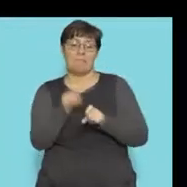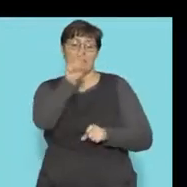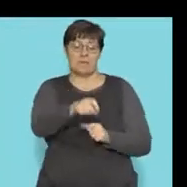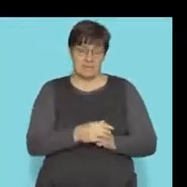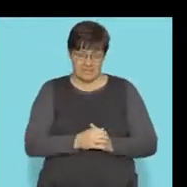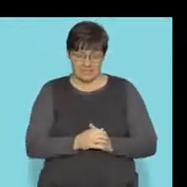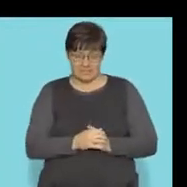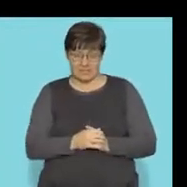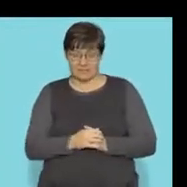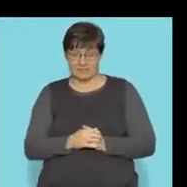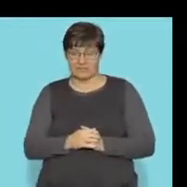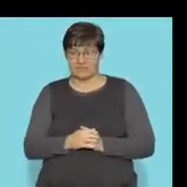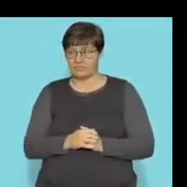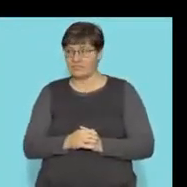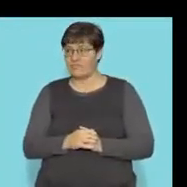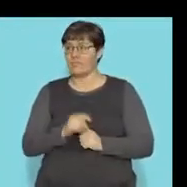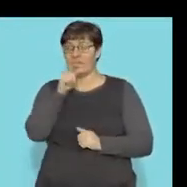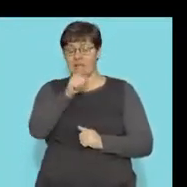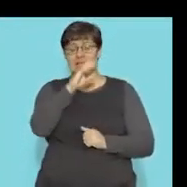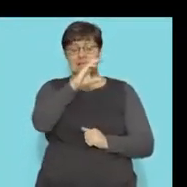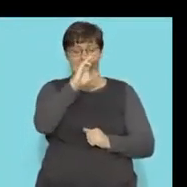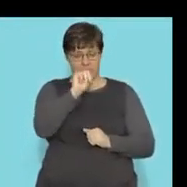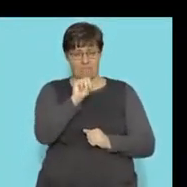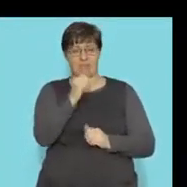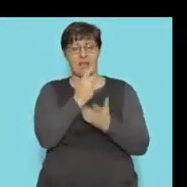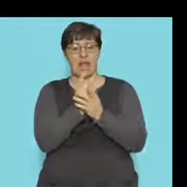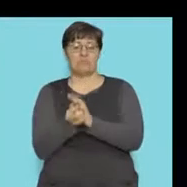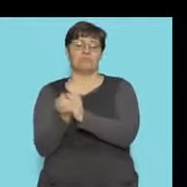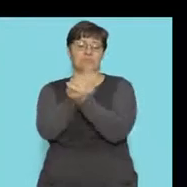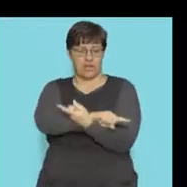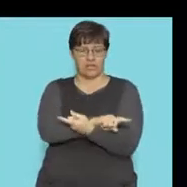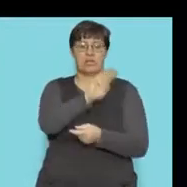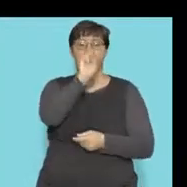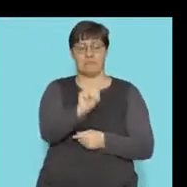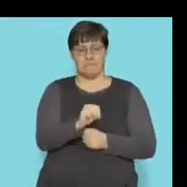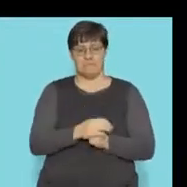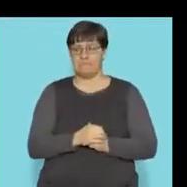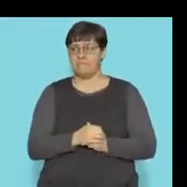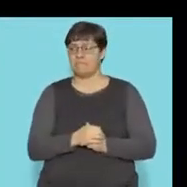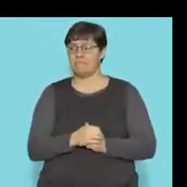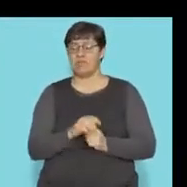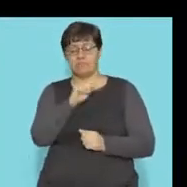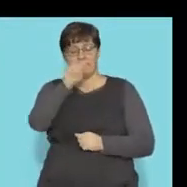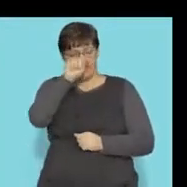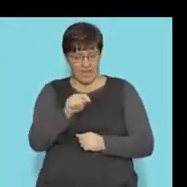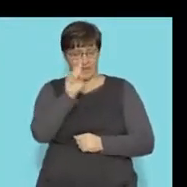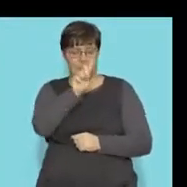So what I'm going to do is centimeters, I know I can convert to meters by dividing by 100.